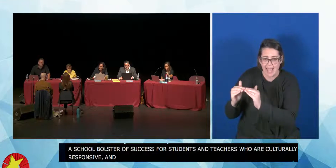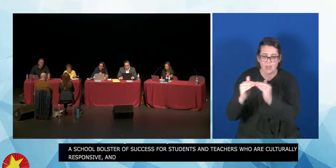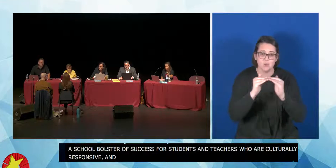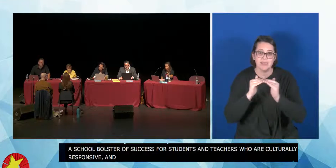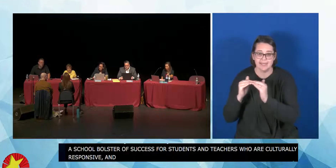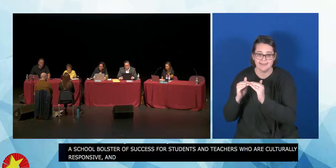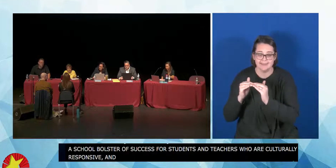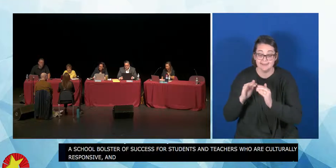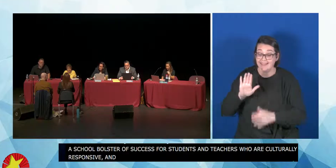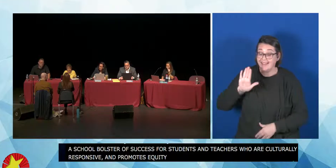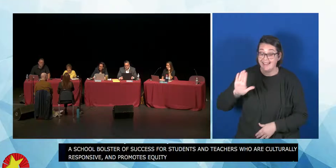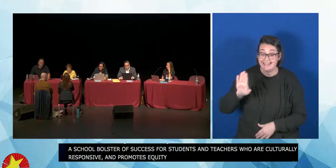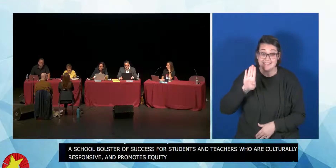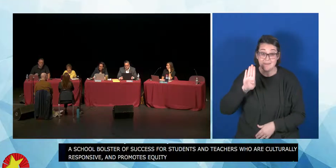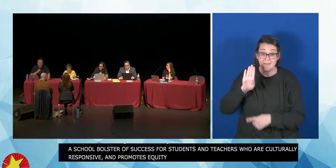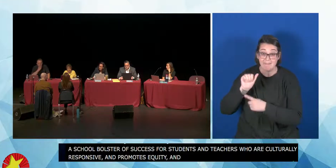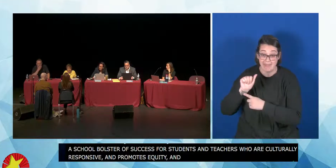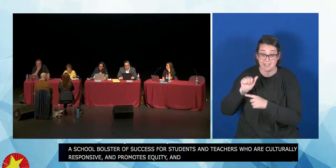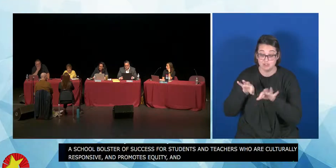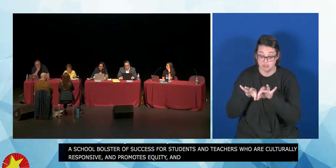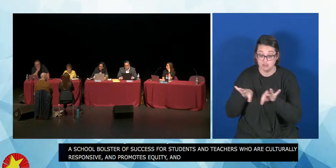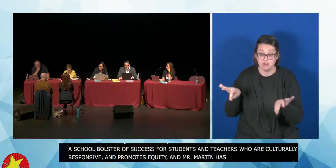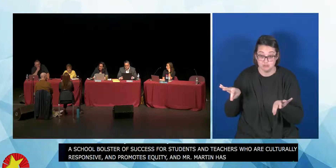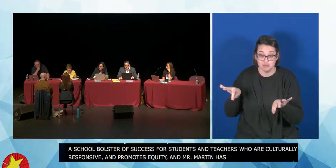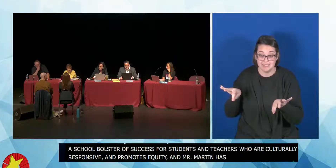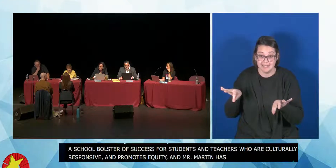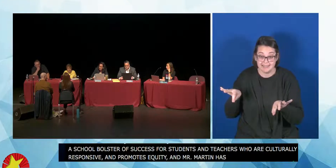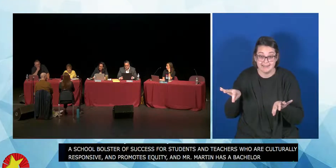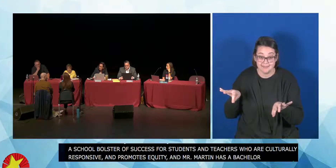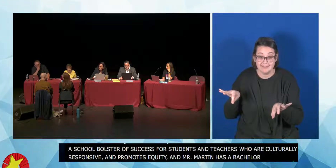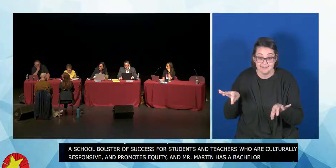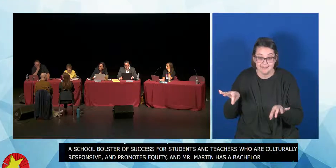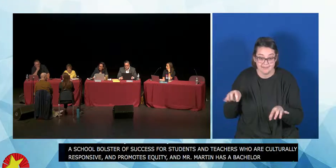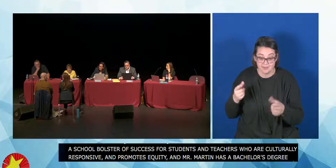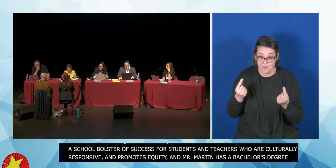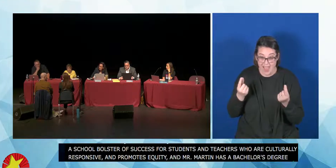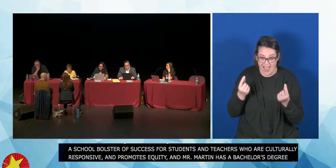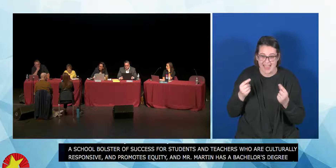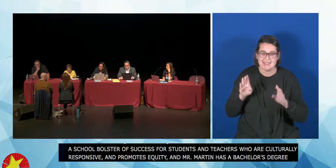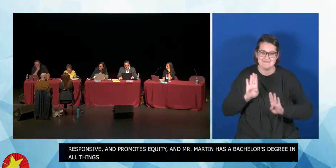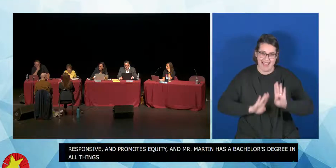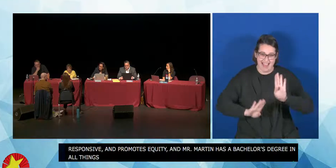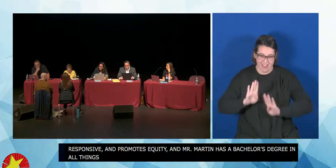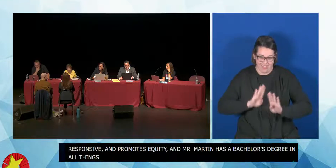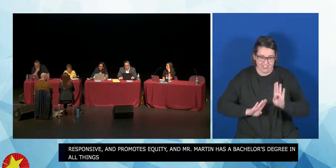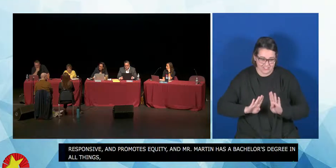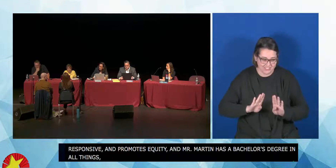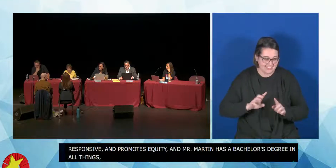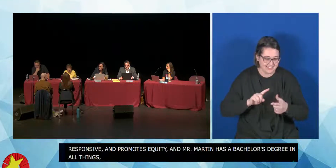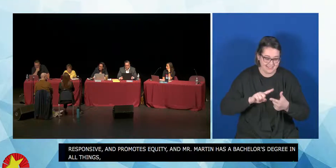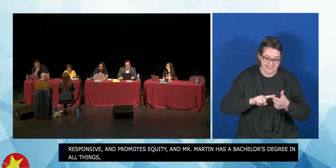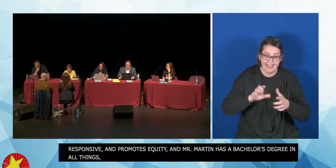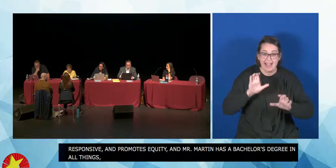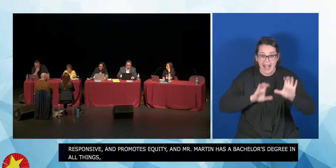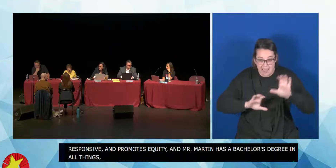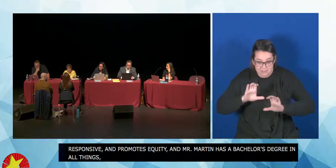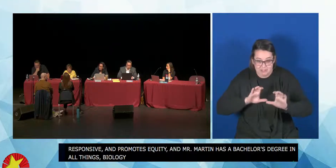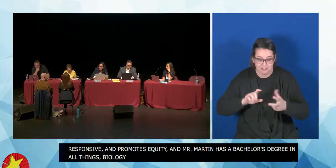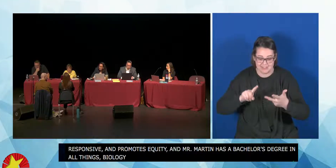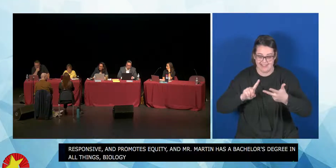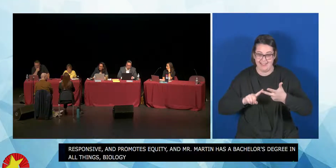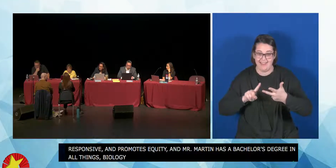a bachelor's degree in all things, biology, chemistry,